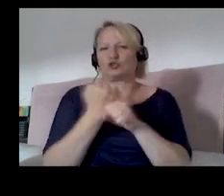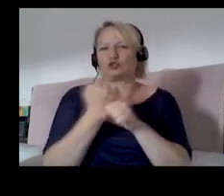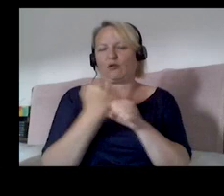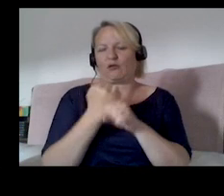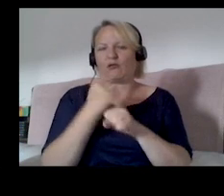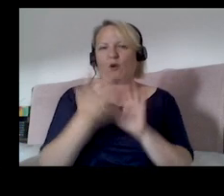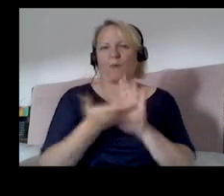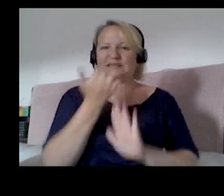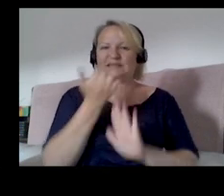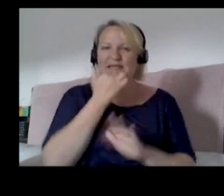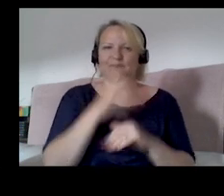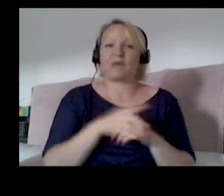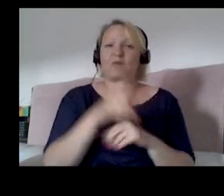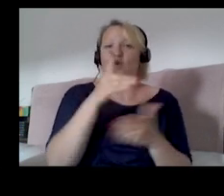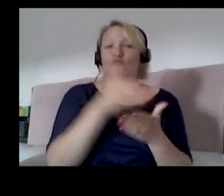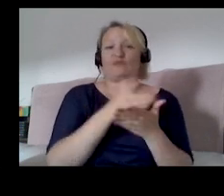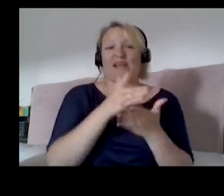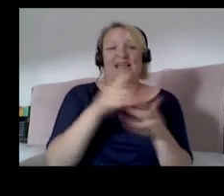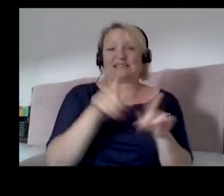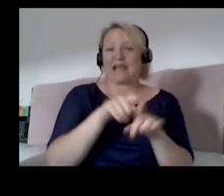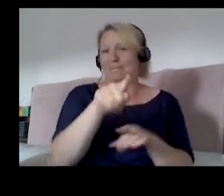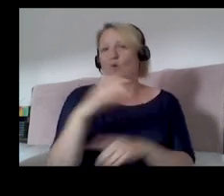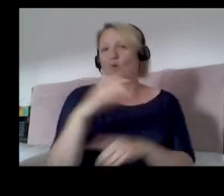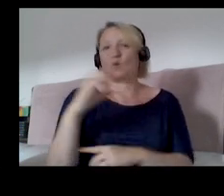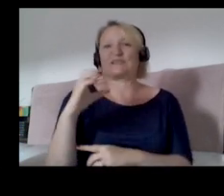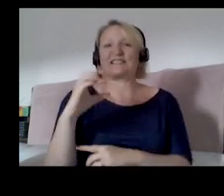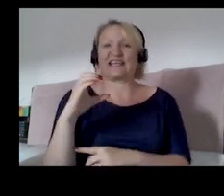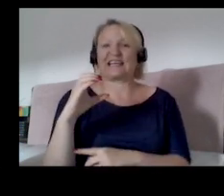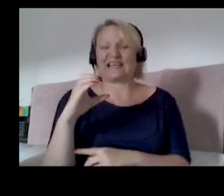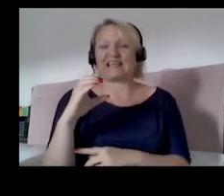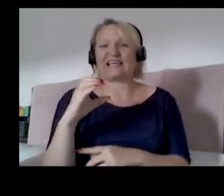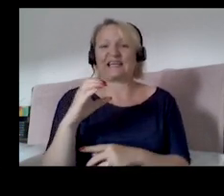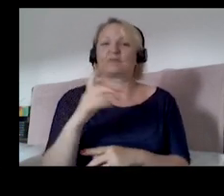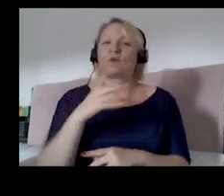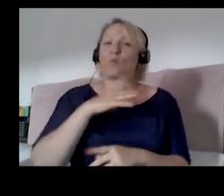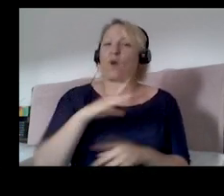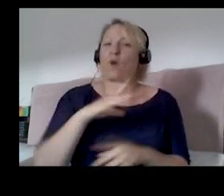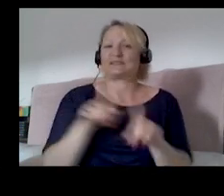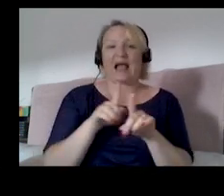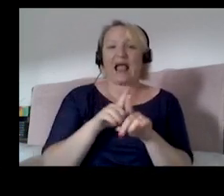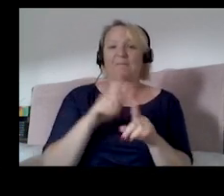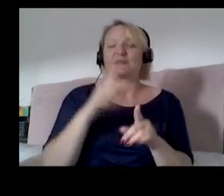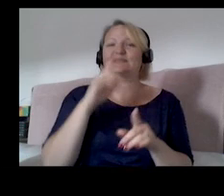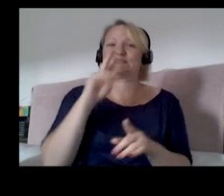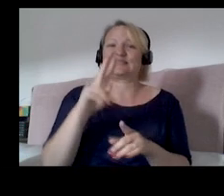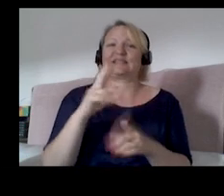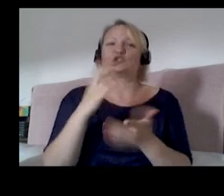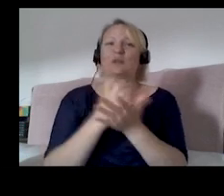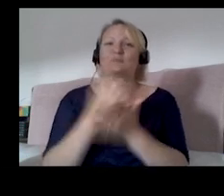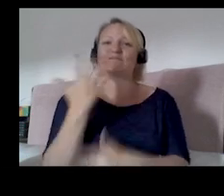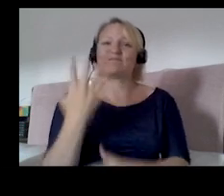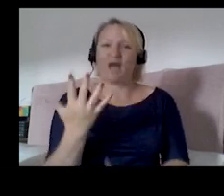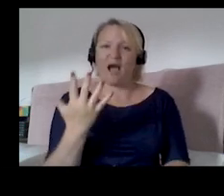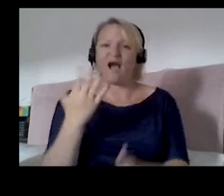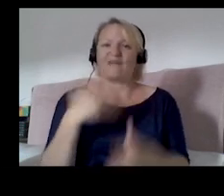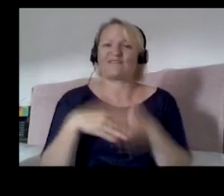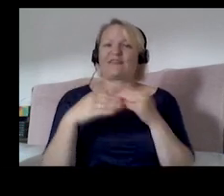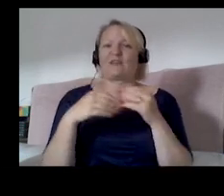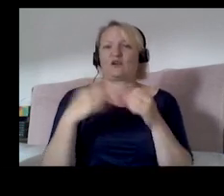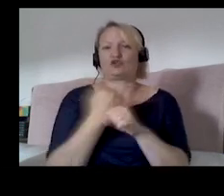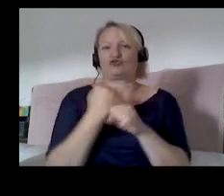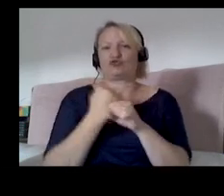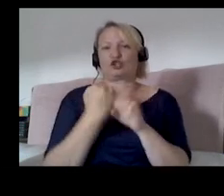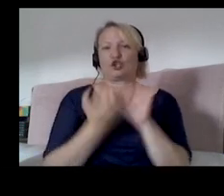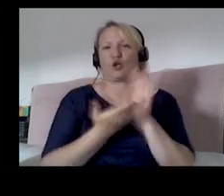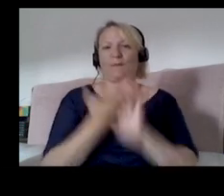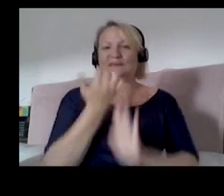of our construction update. Similarly, here is the programme for works in section C. If you want to find out more, please see